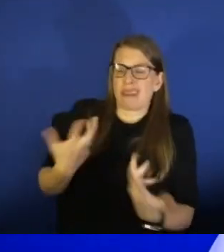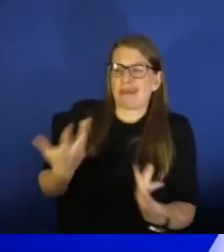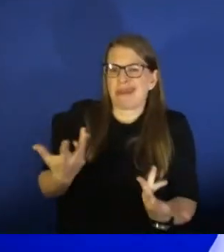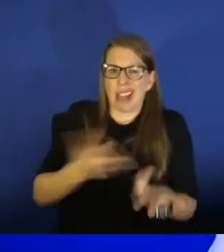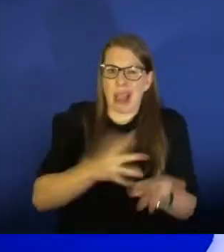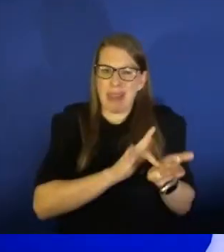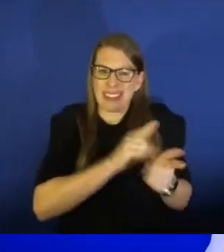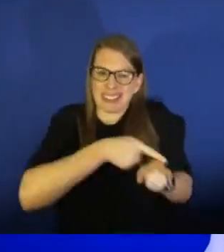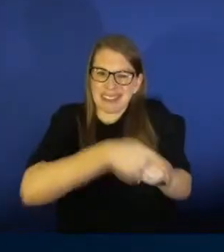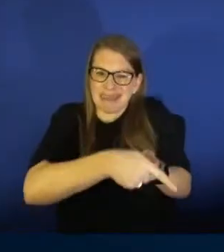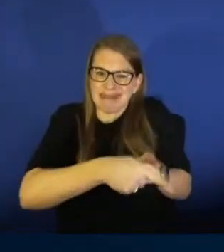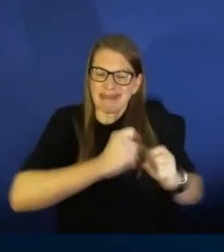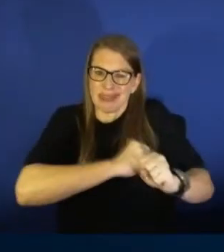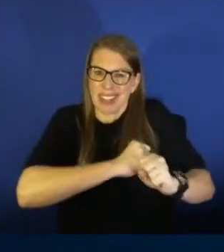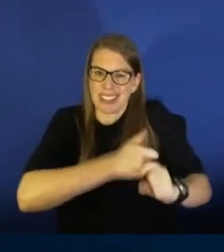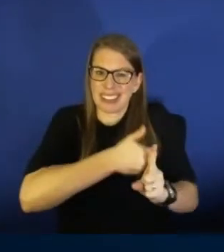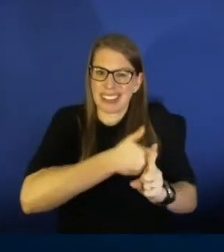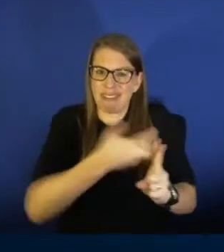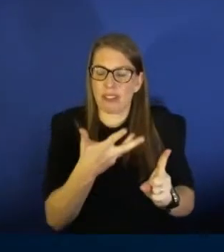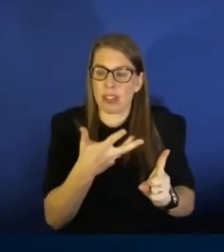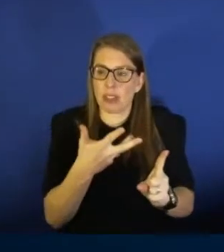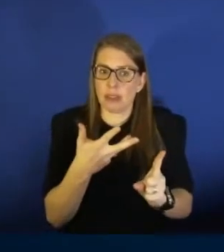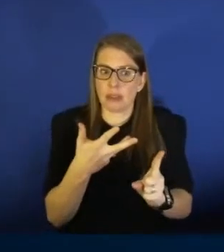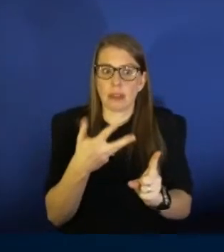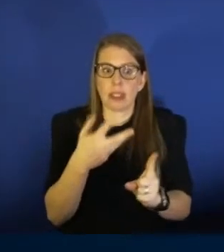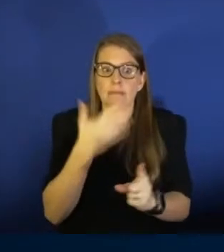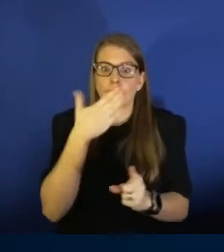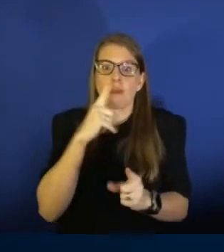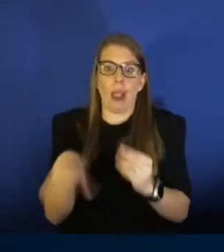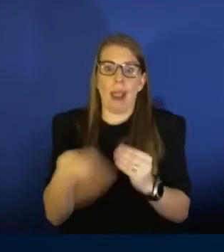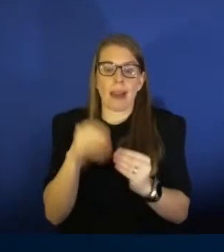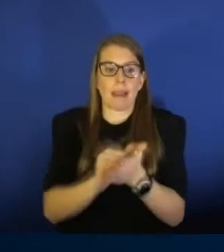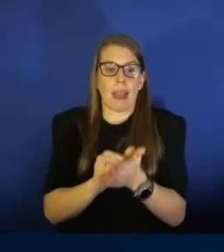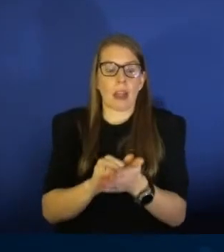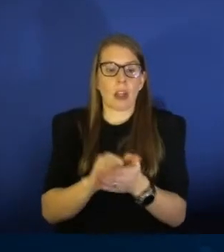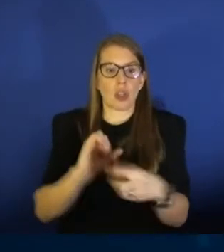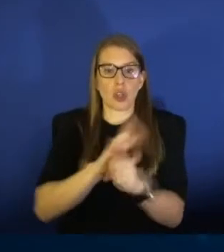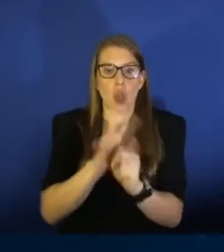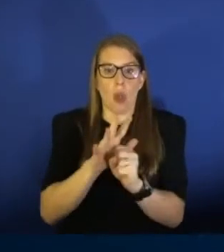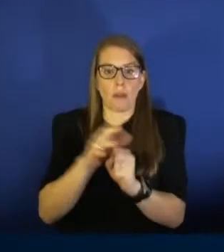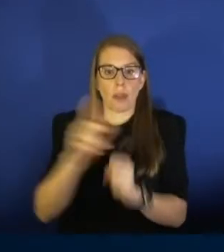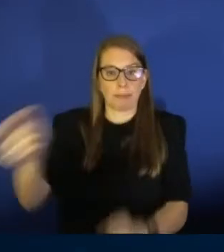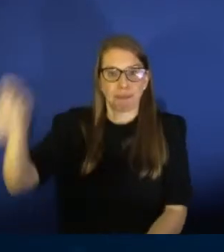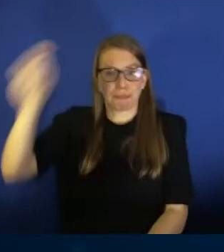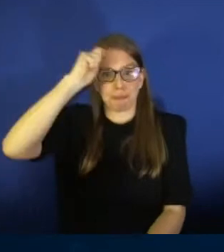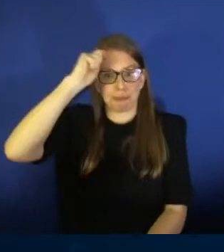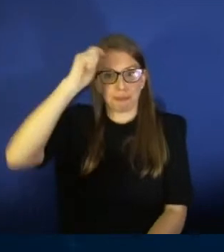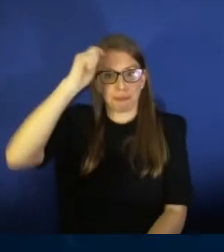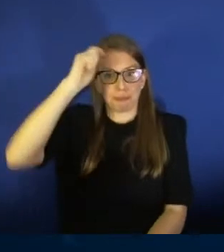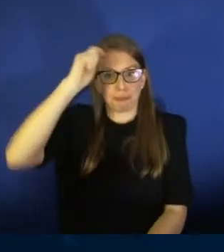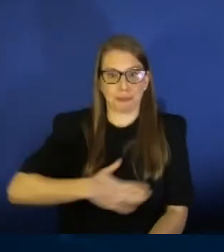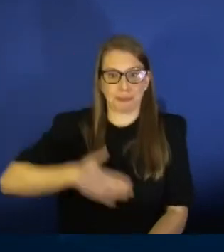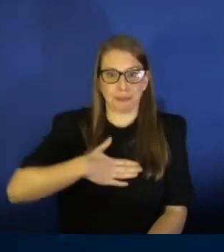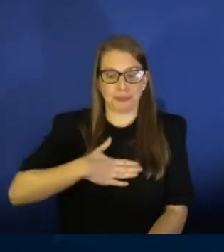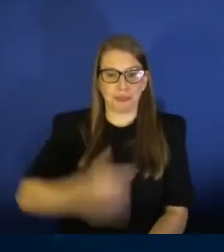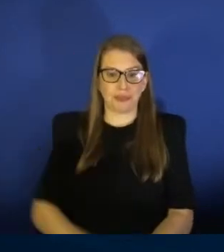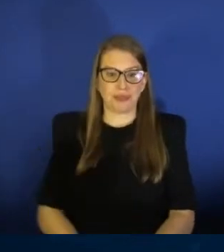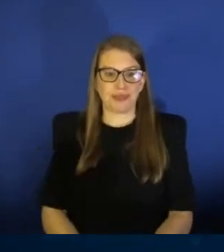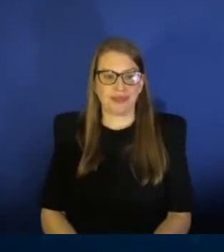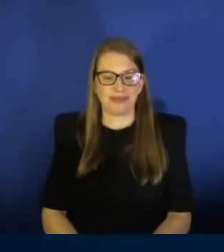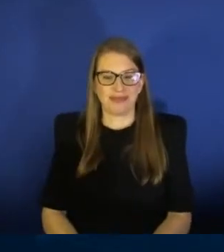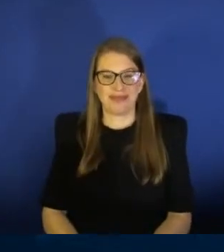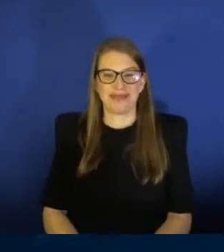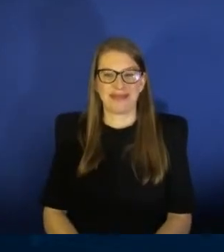guards on its own. Thank you for adding that. I'm going to ask you to put your COVID hat back on, though. Put it on. It's on? Okay, got it. Got it on